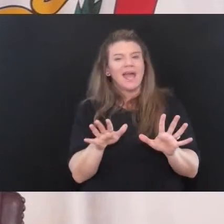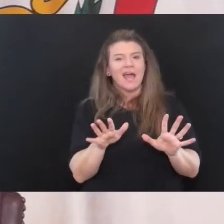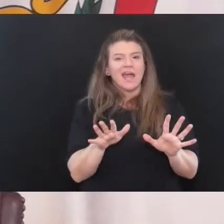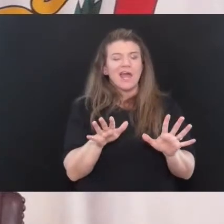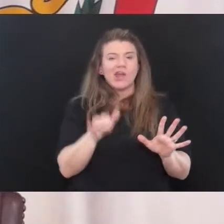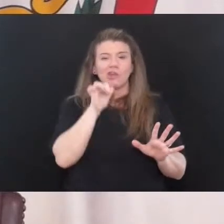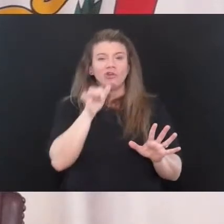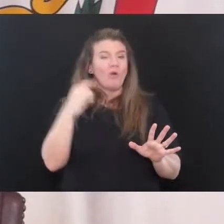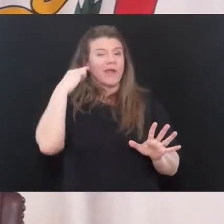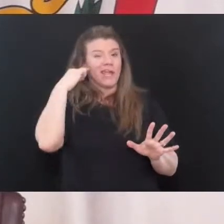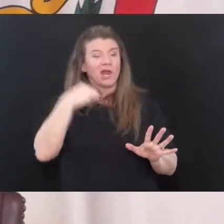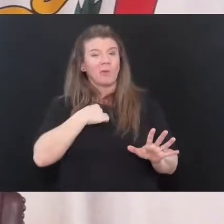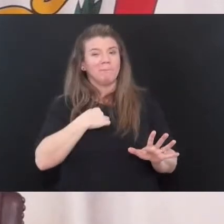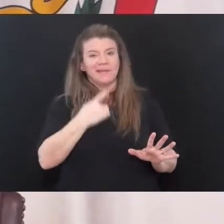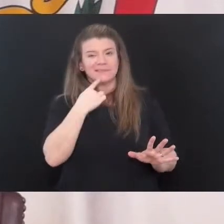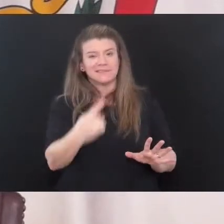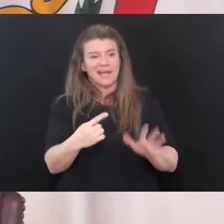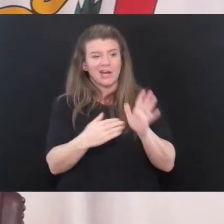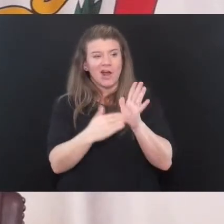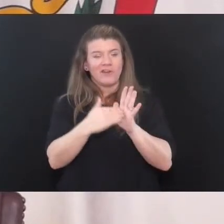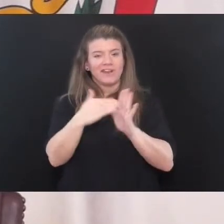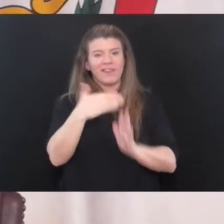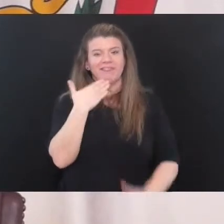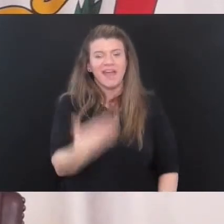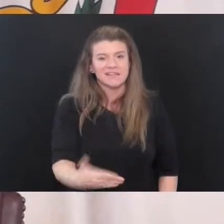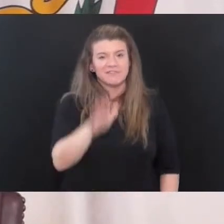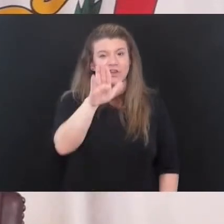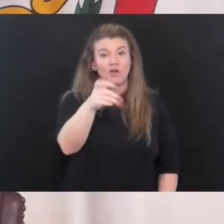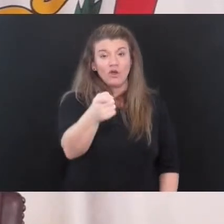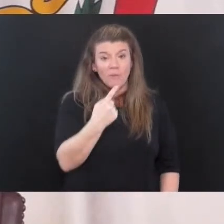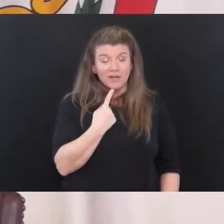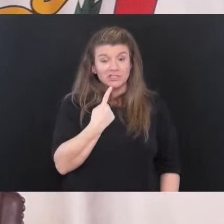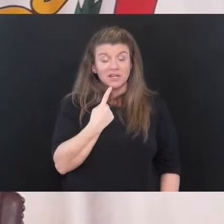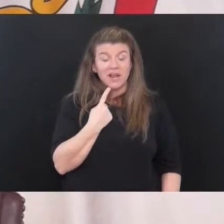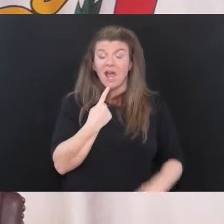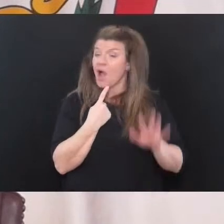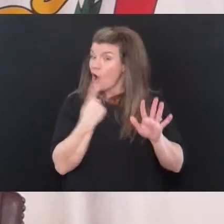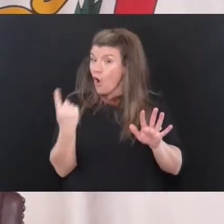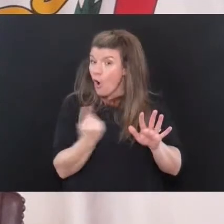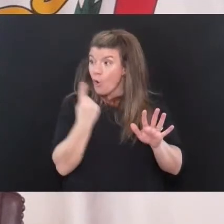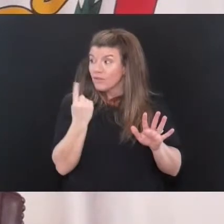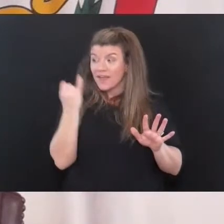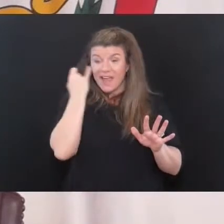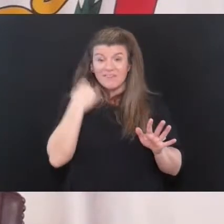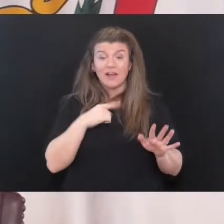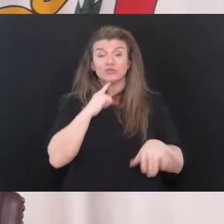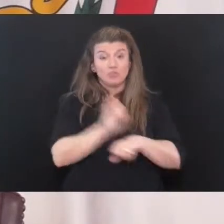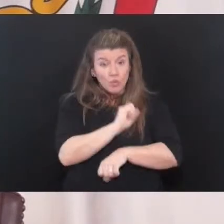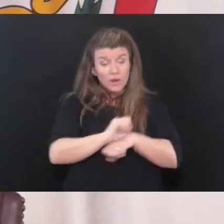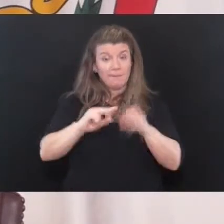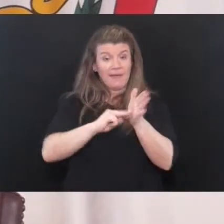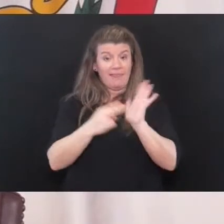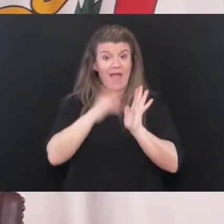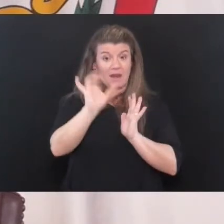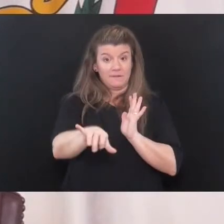me say, thanks for the question, unless I really probably mean thanks for the question,